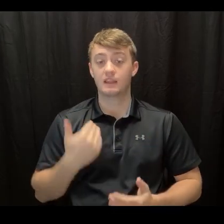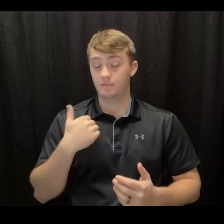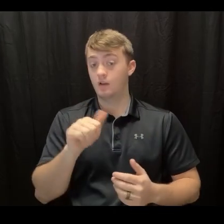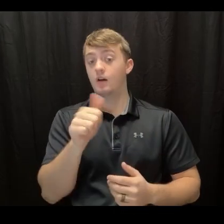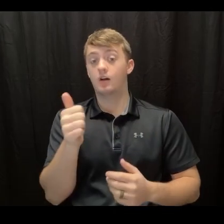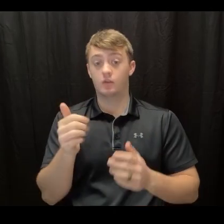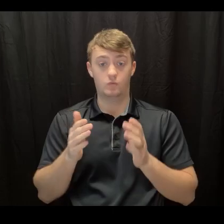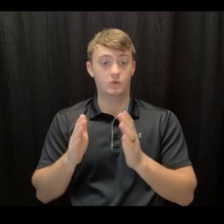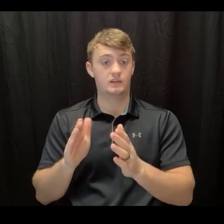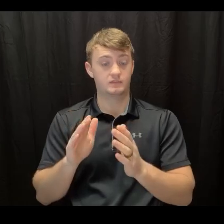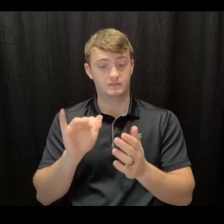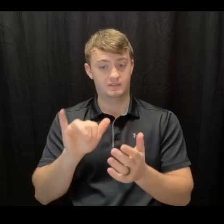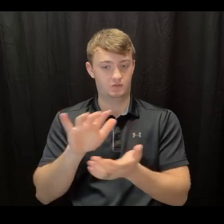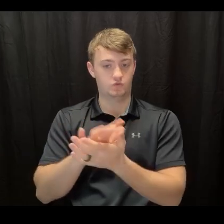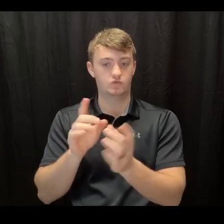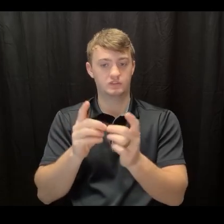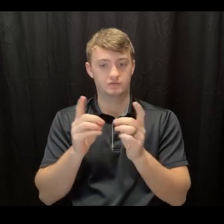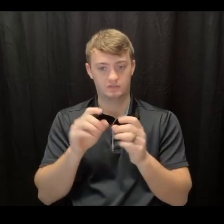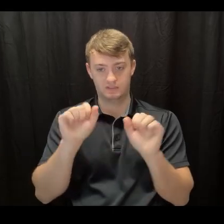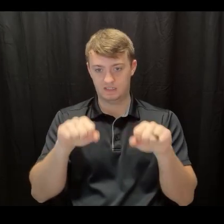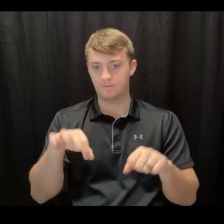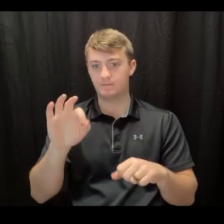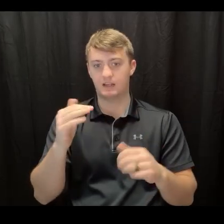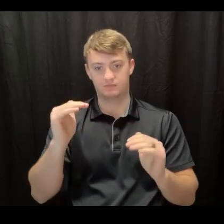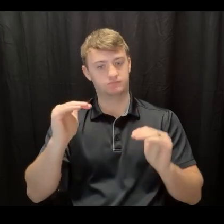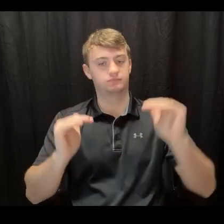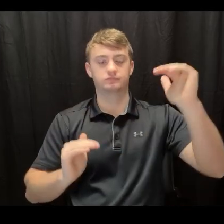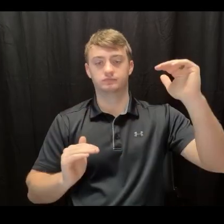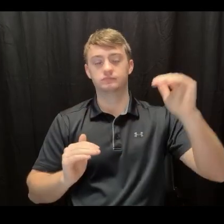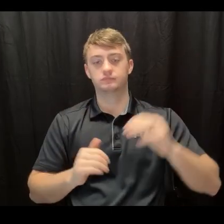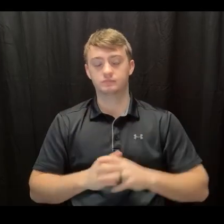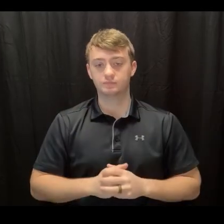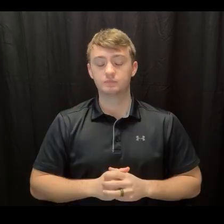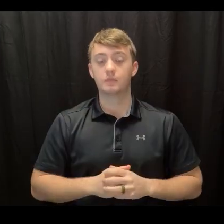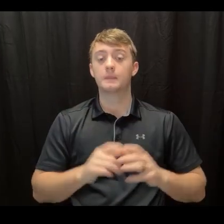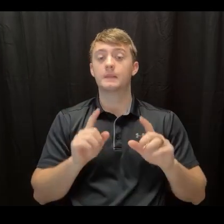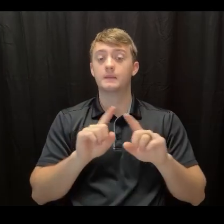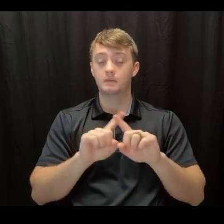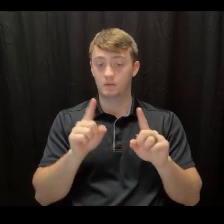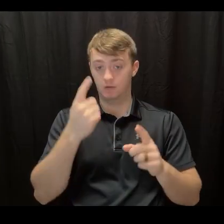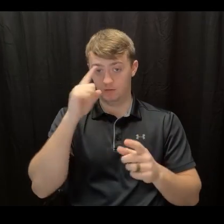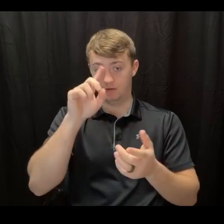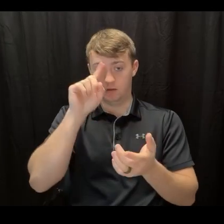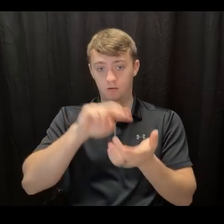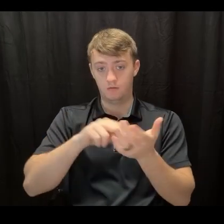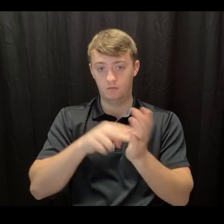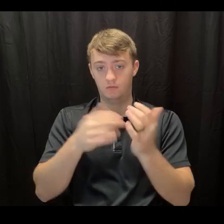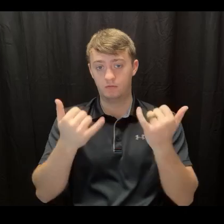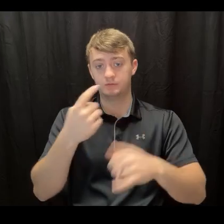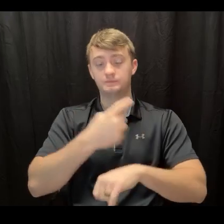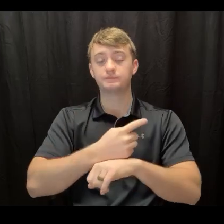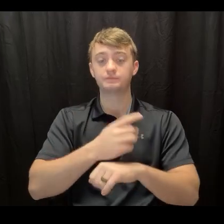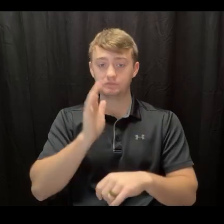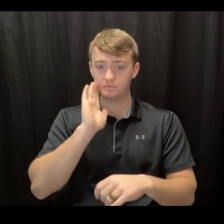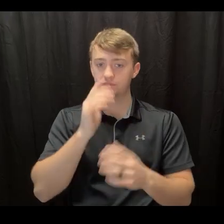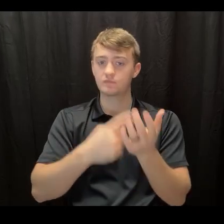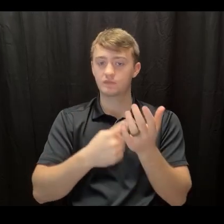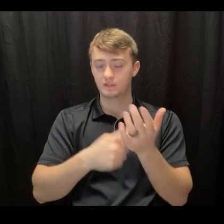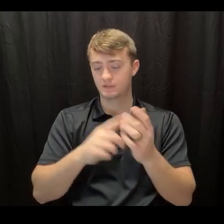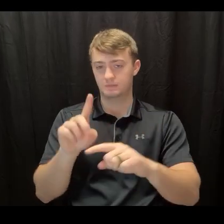There are other ways that a district can be found to have significant disproportionality, but for the purposes of today, we're